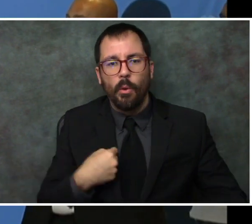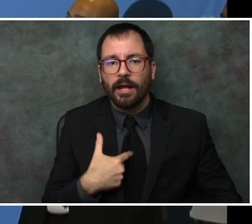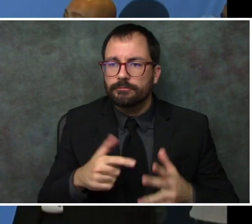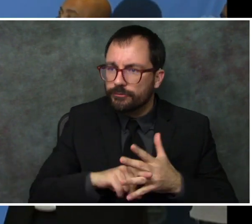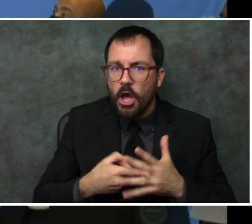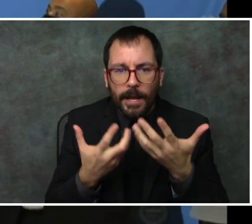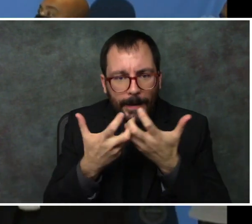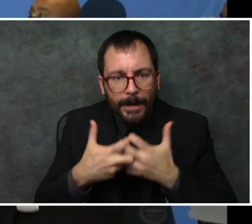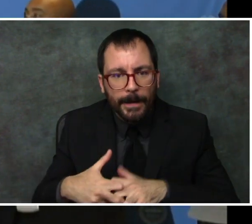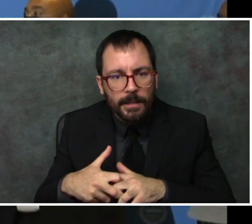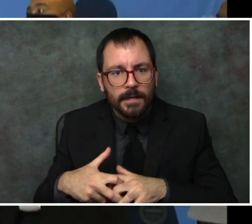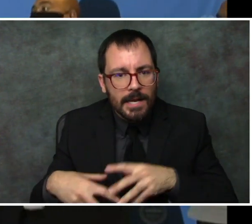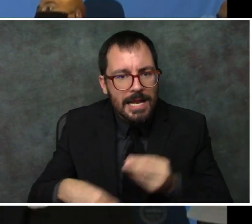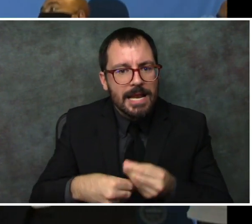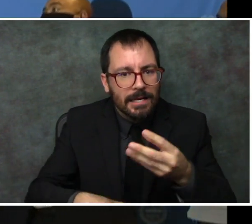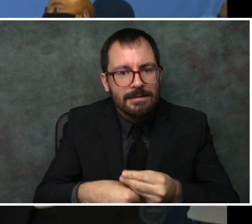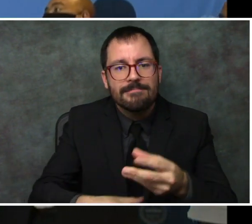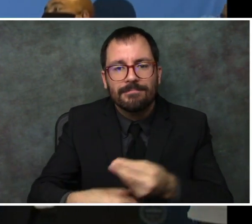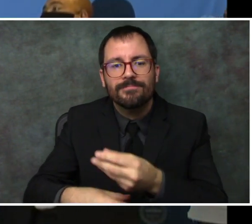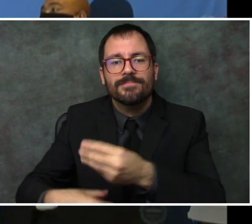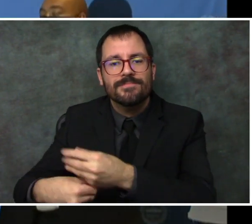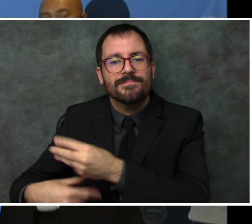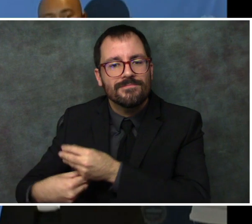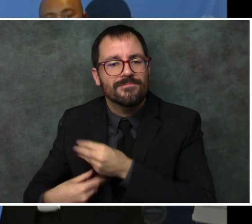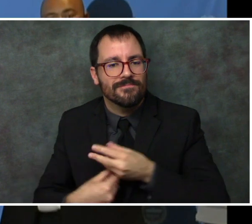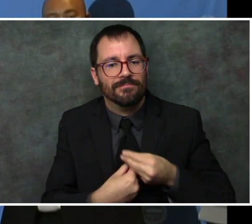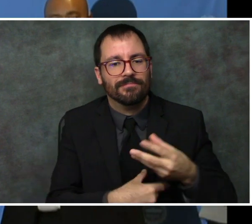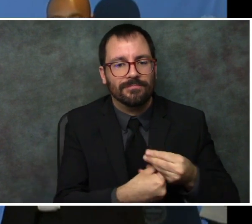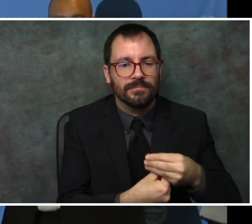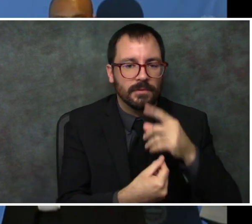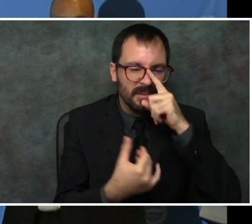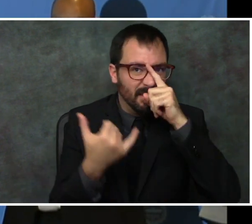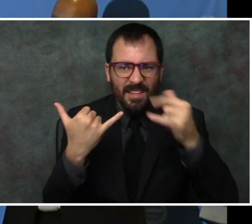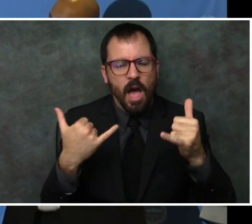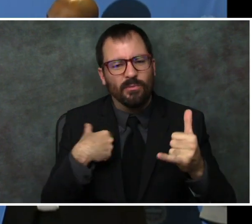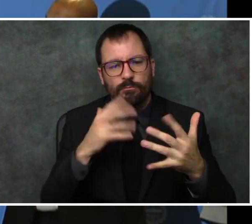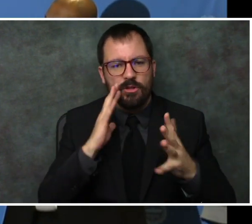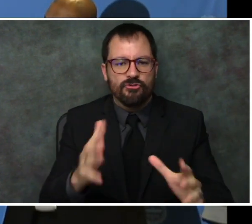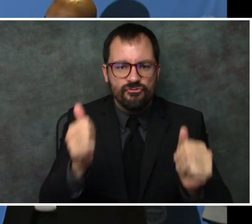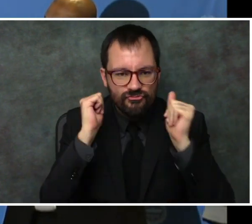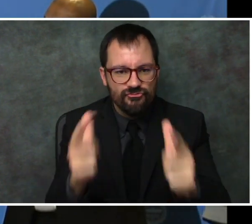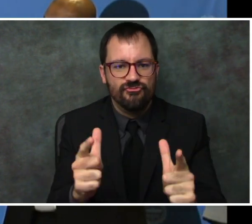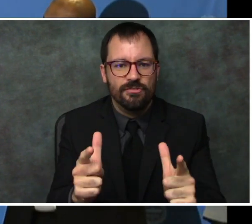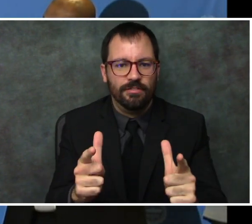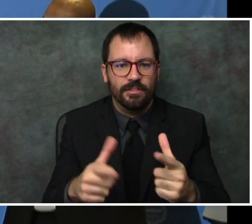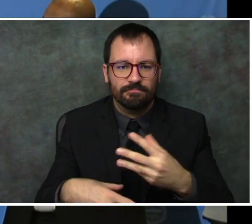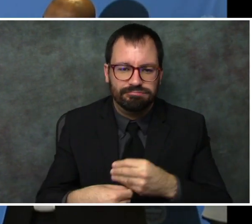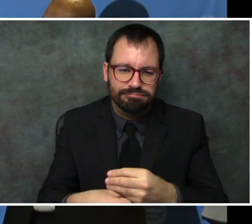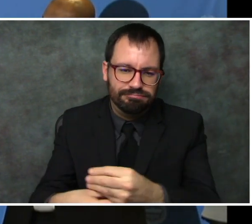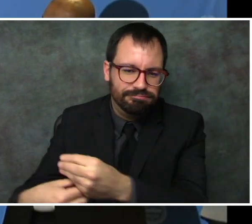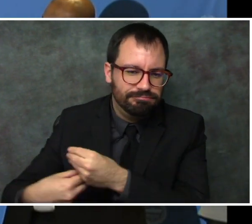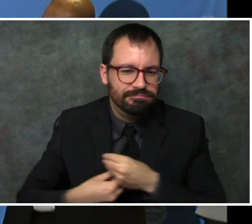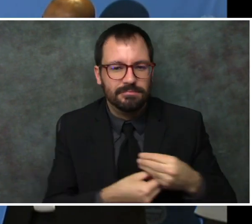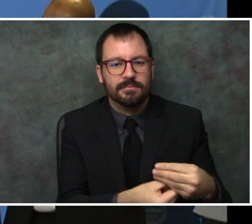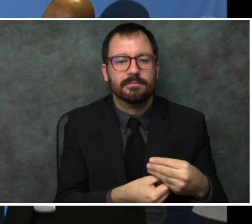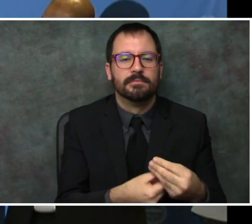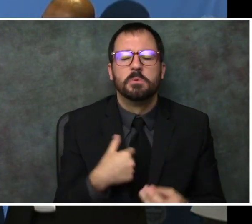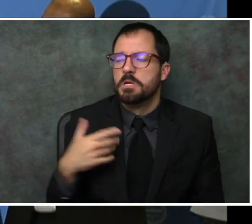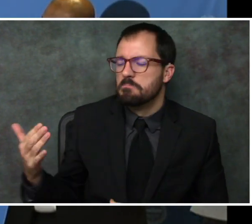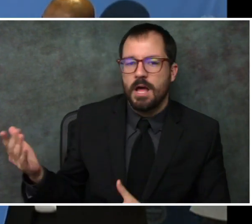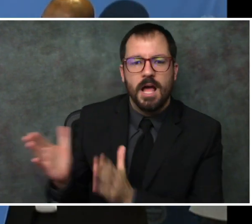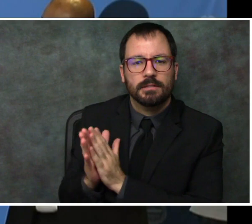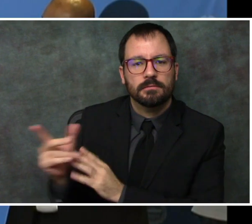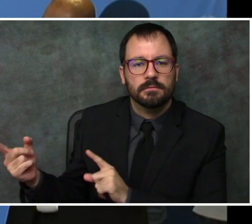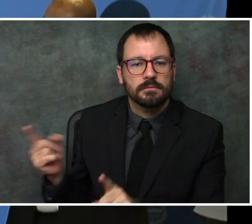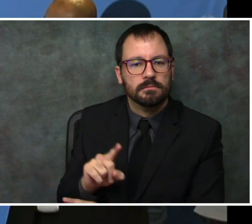in. We're going to go the rest of the way, but there's a process we have to follow. But I'm going to ask somebody from the task force, Reverend Brown, to come up and talk about